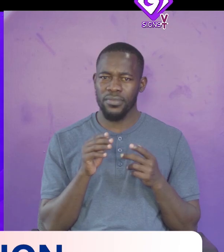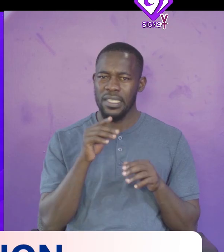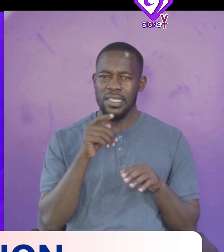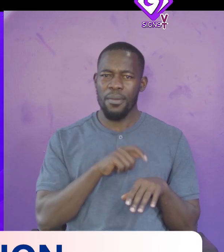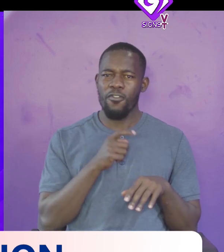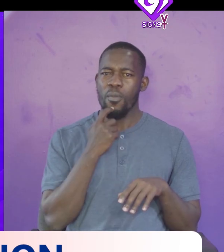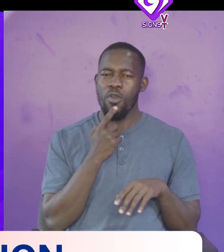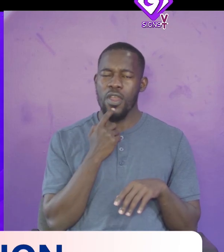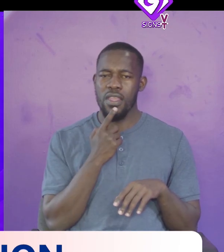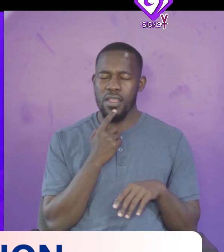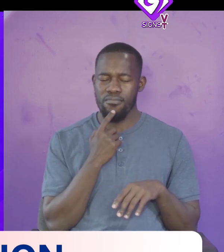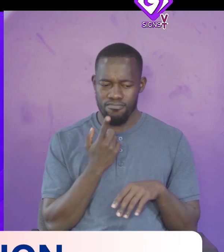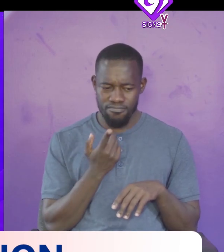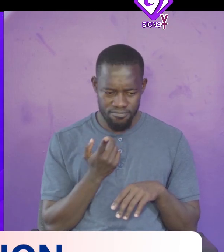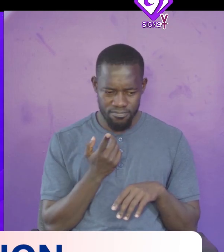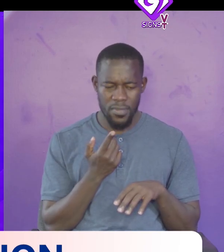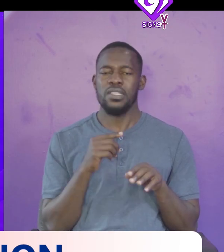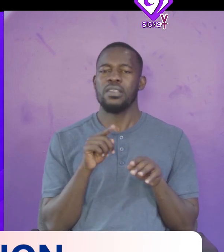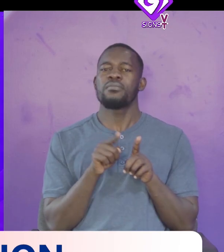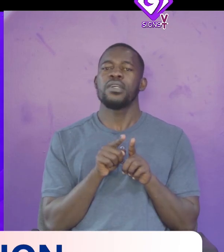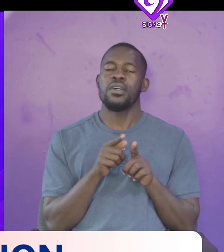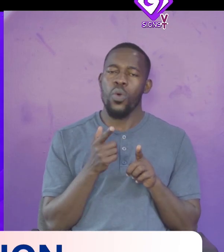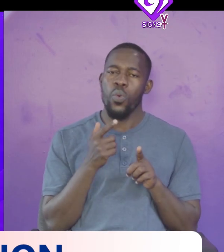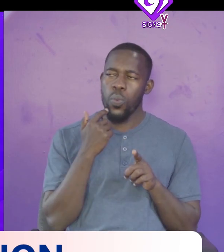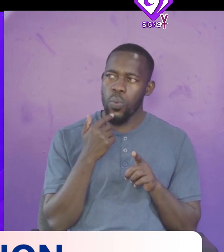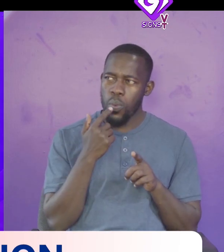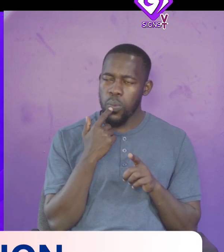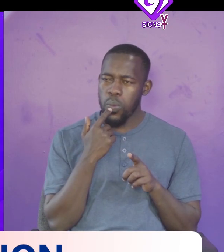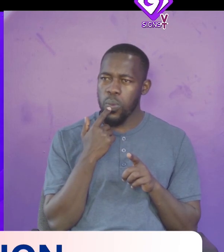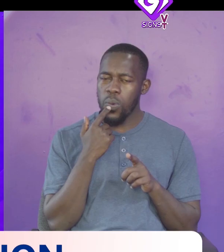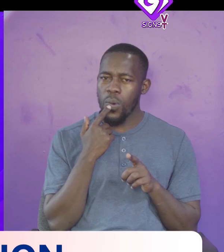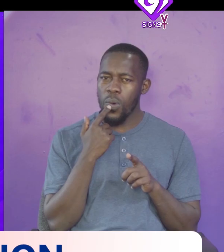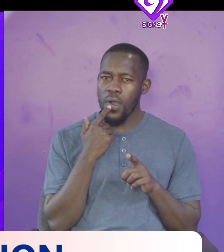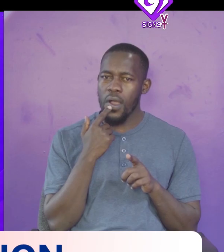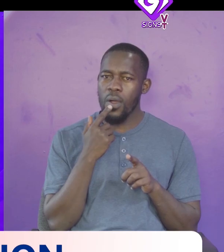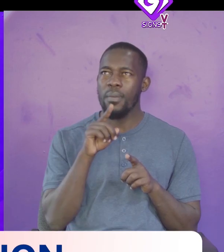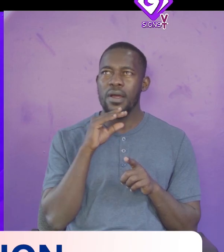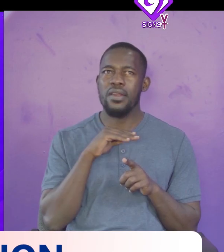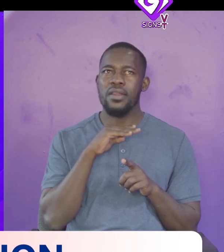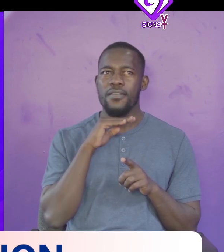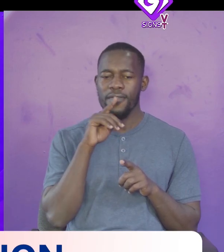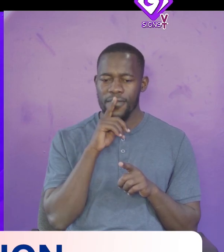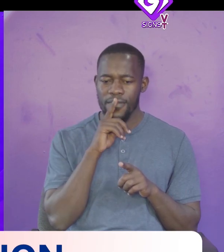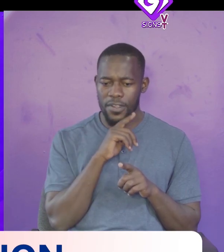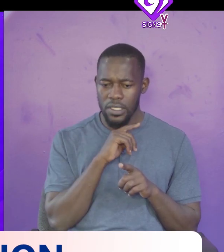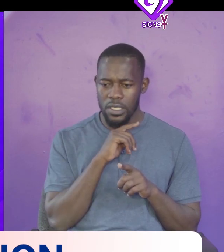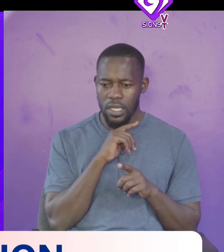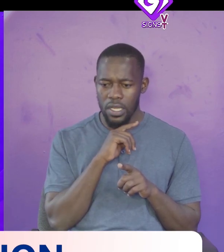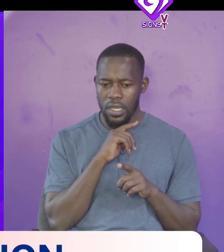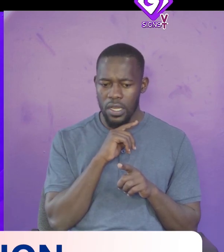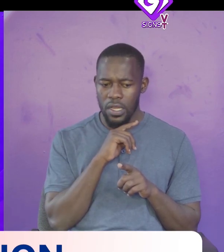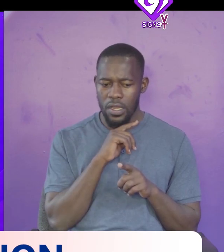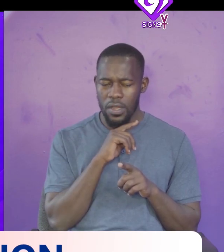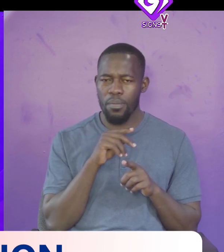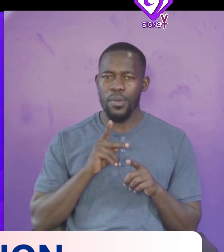time. Then we had the likes of the gentleman who died from these people who